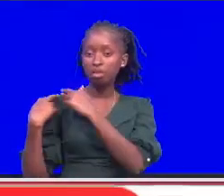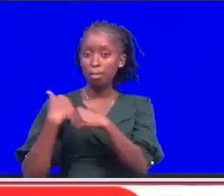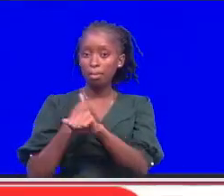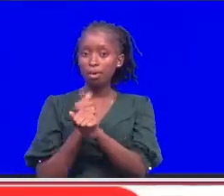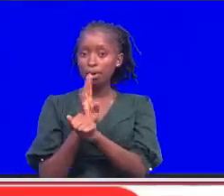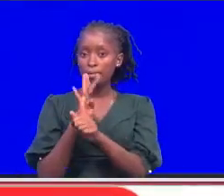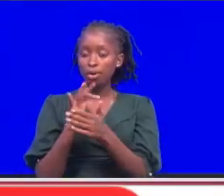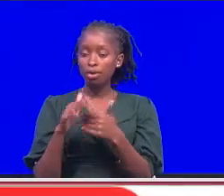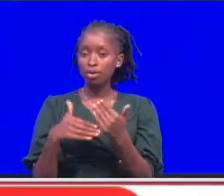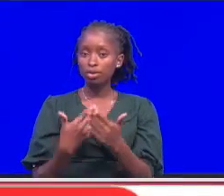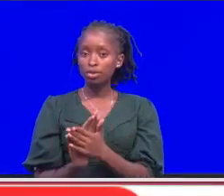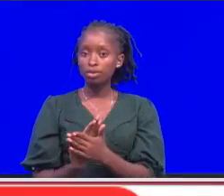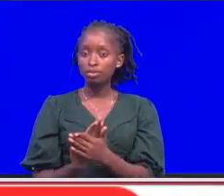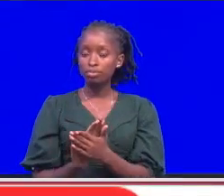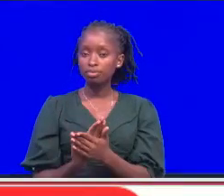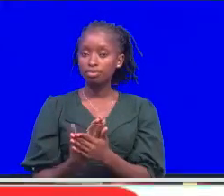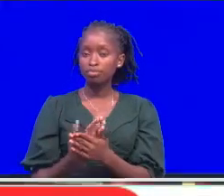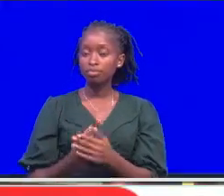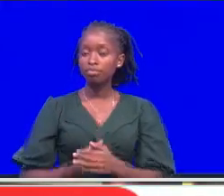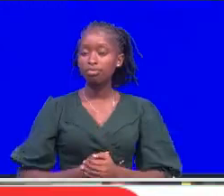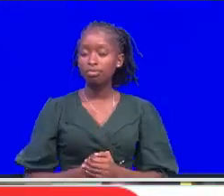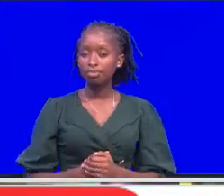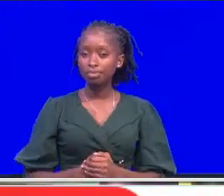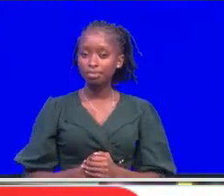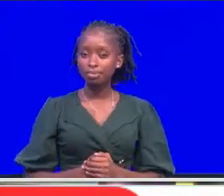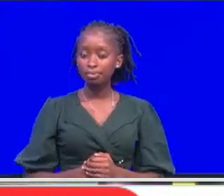Chichi Josephine tells us more.